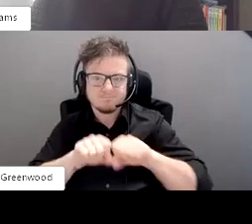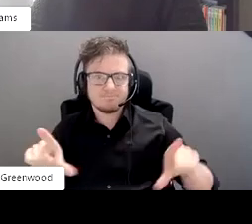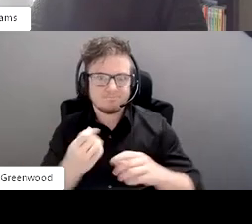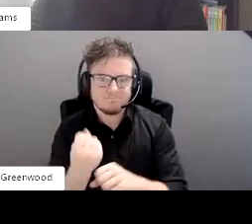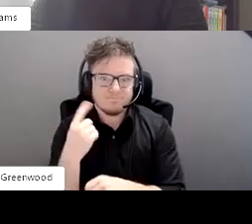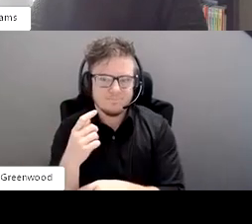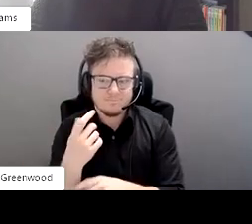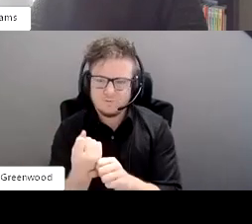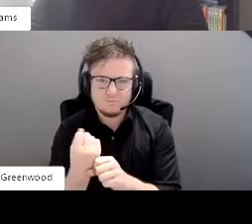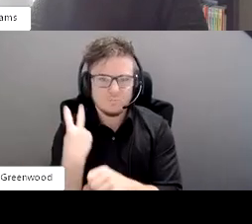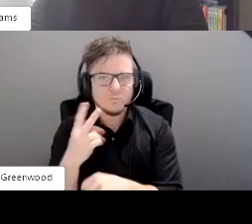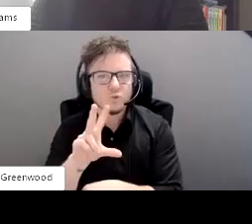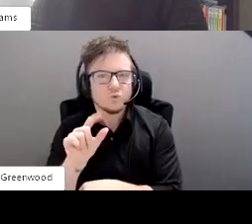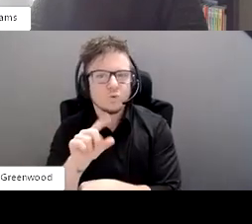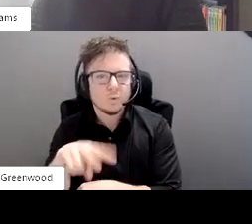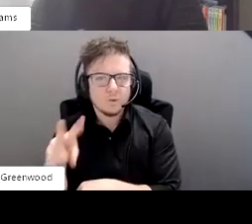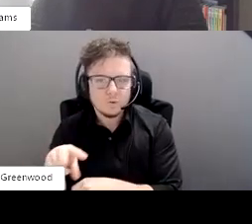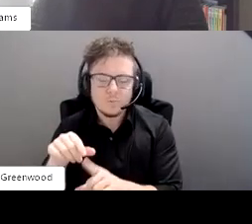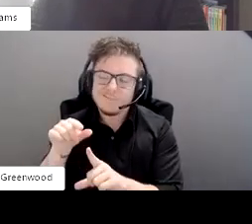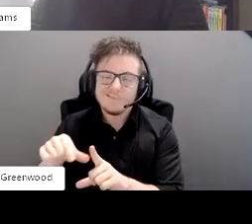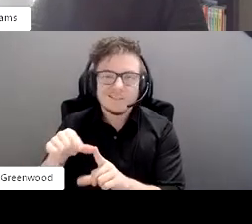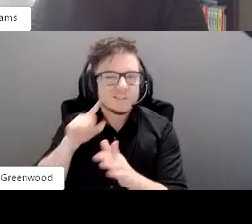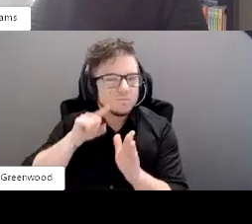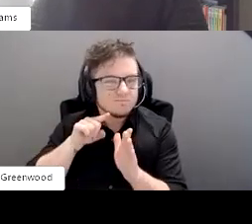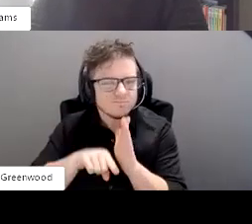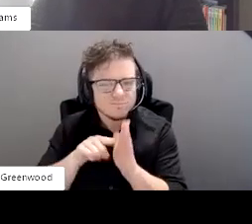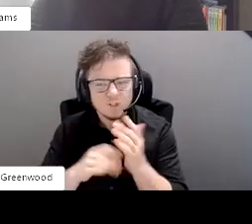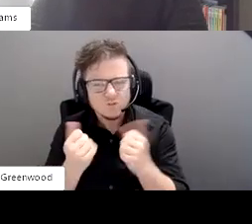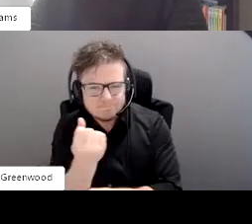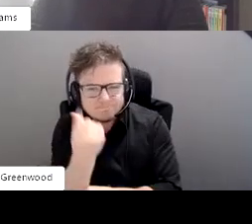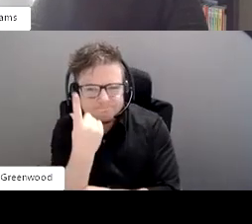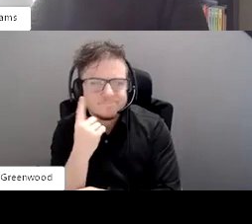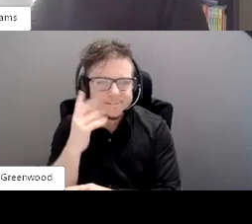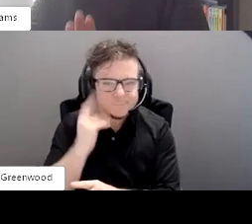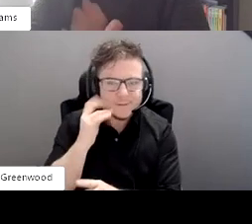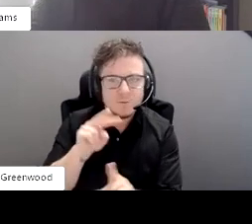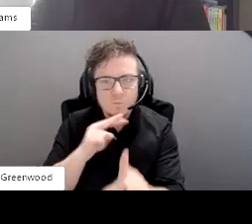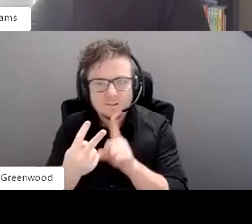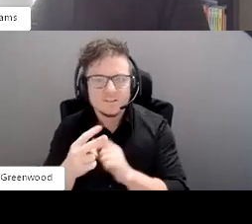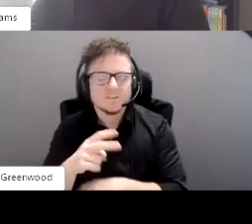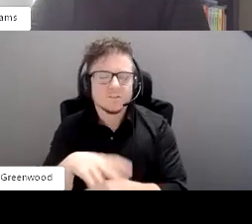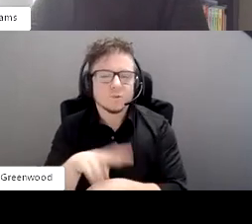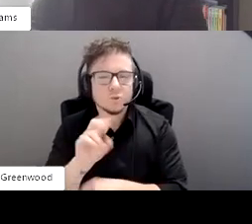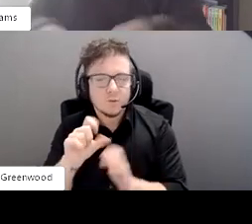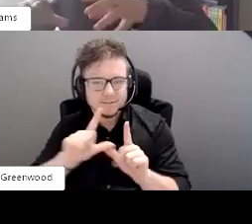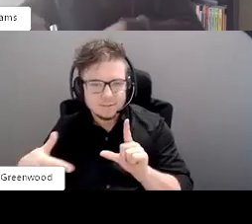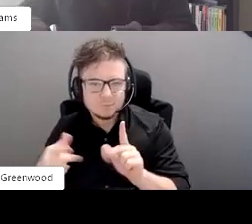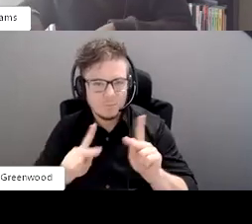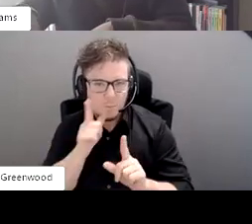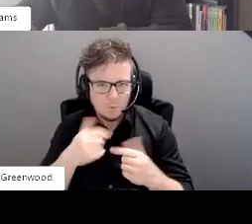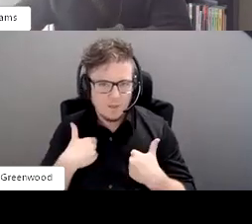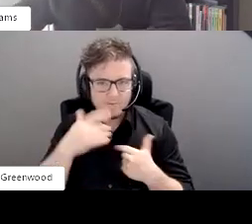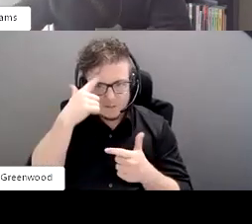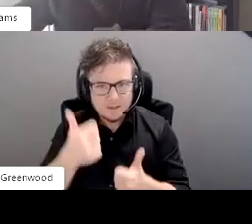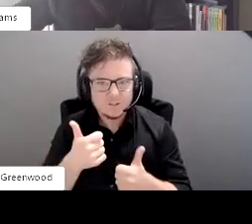at trying to better understand the experience and perspectives of 2SLGA people living with dementia, but also their